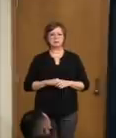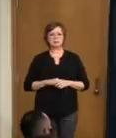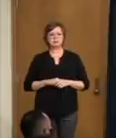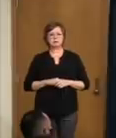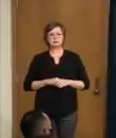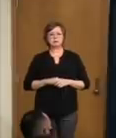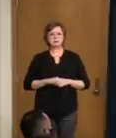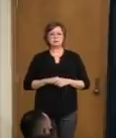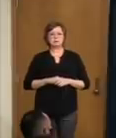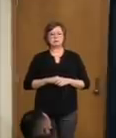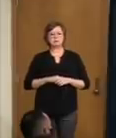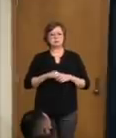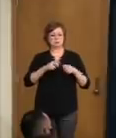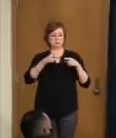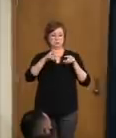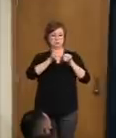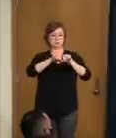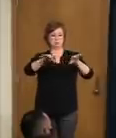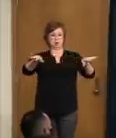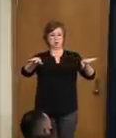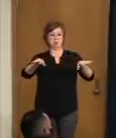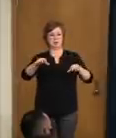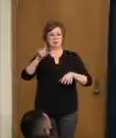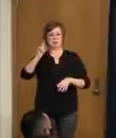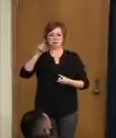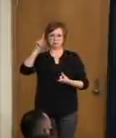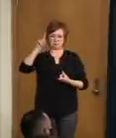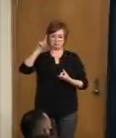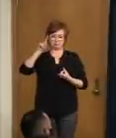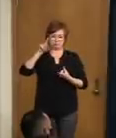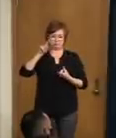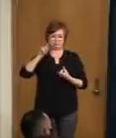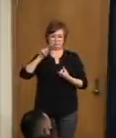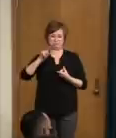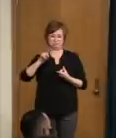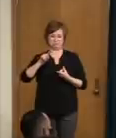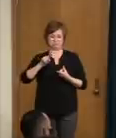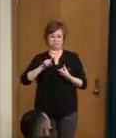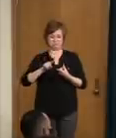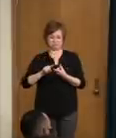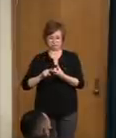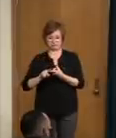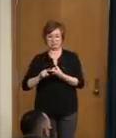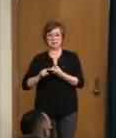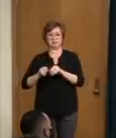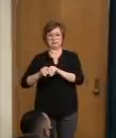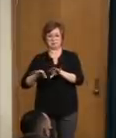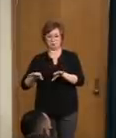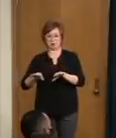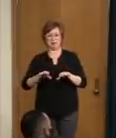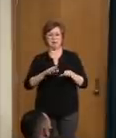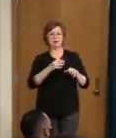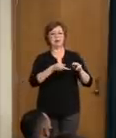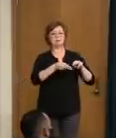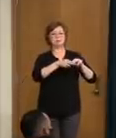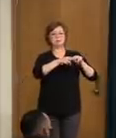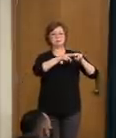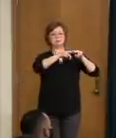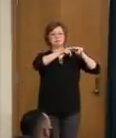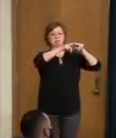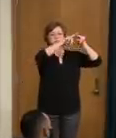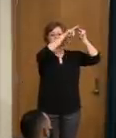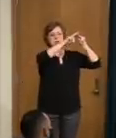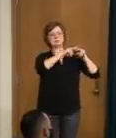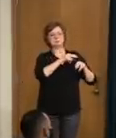We need ideally a higher proportion of the population vaccinated, and so those would be considerations about, current public health measures have